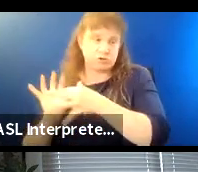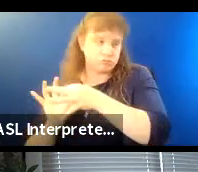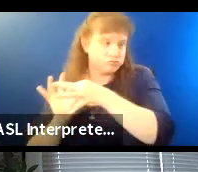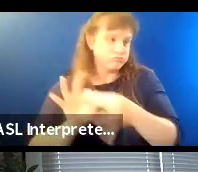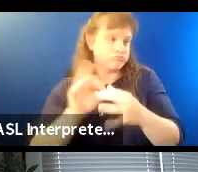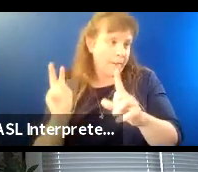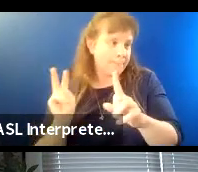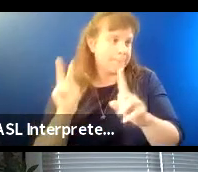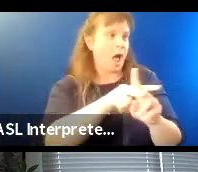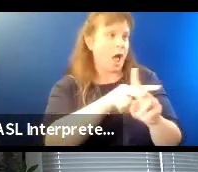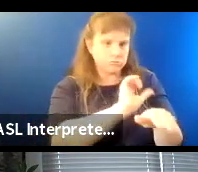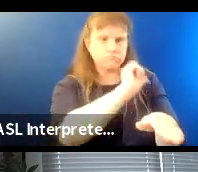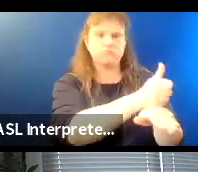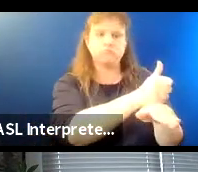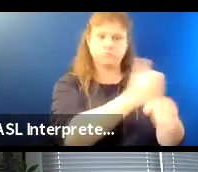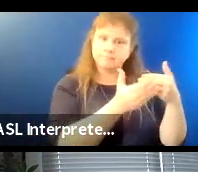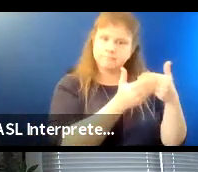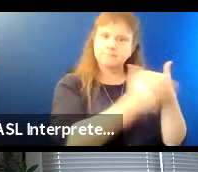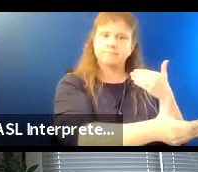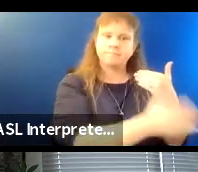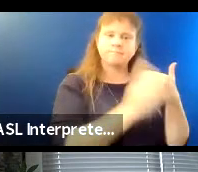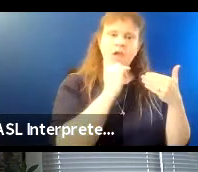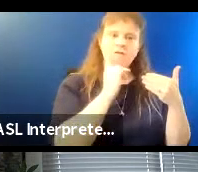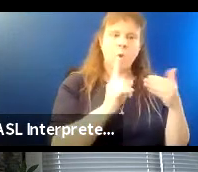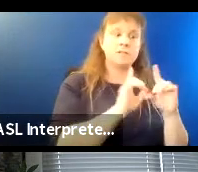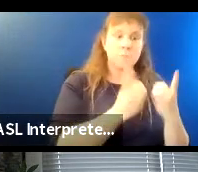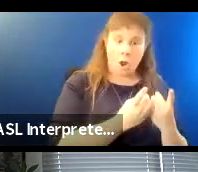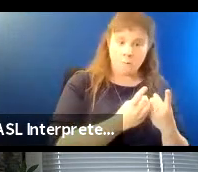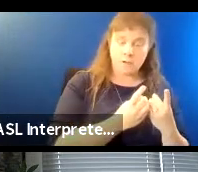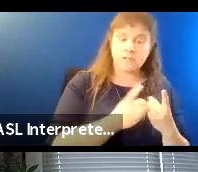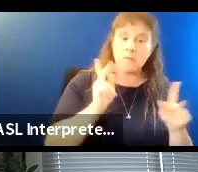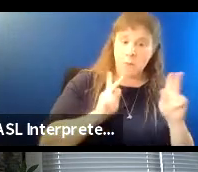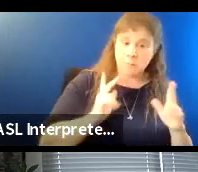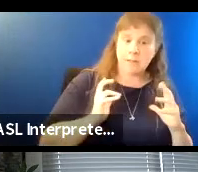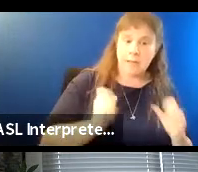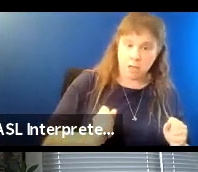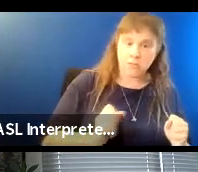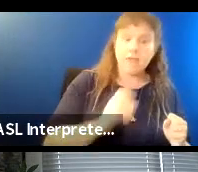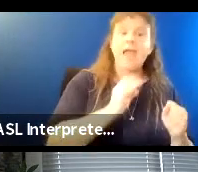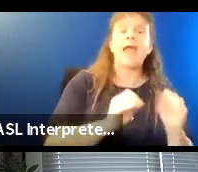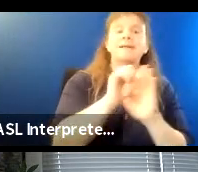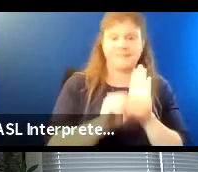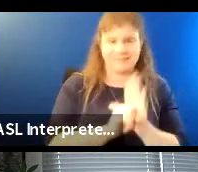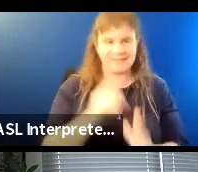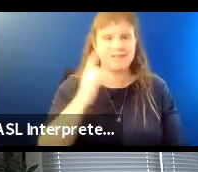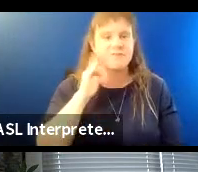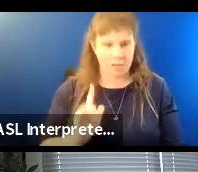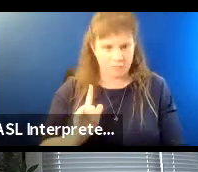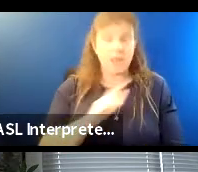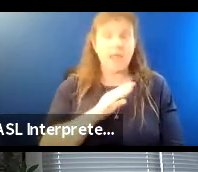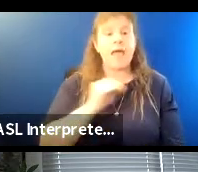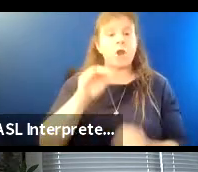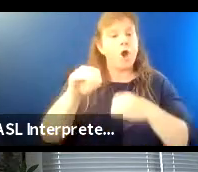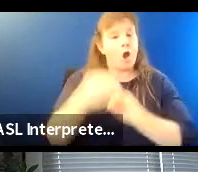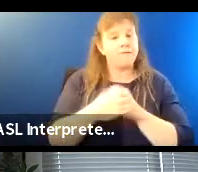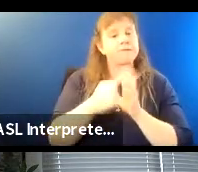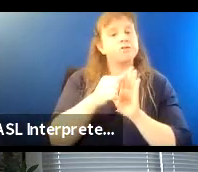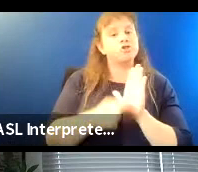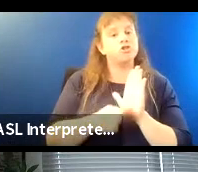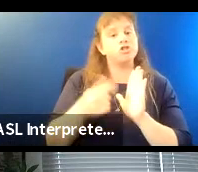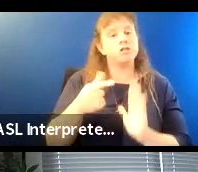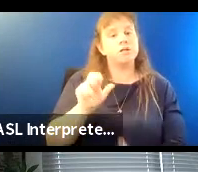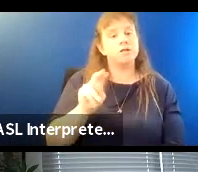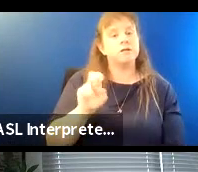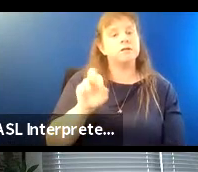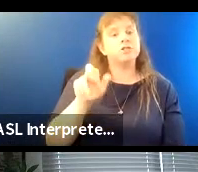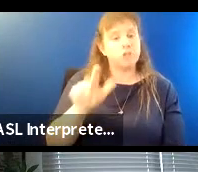of California overall. And I will speak specifically the Department of Public Health, the Office of the Surgeon General,